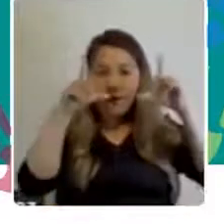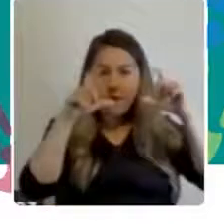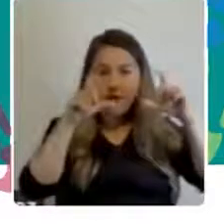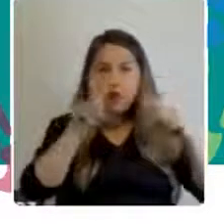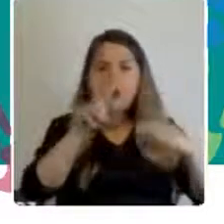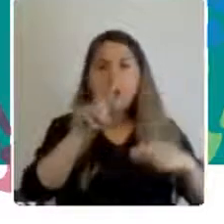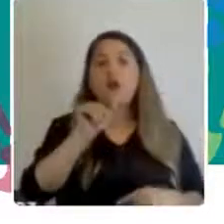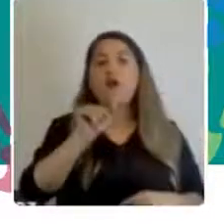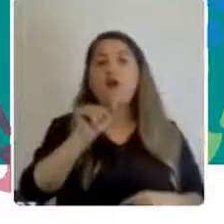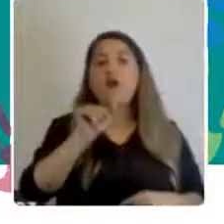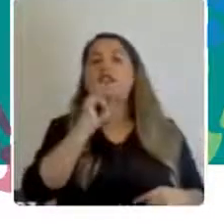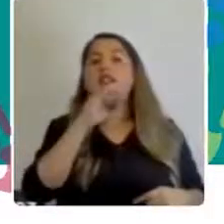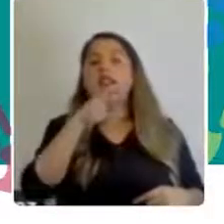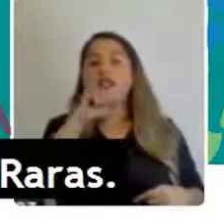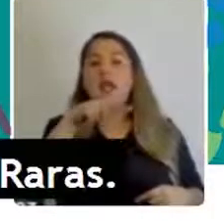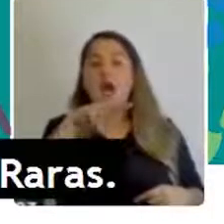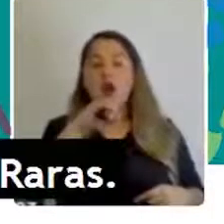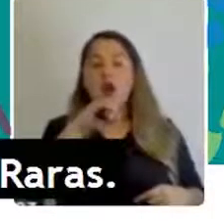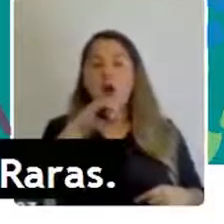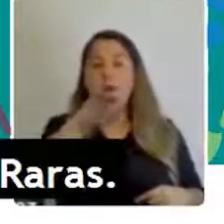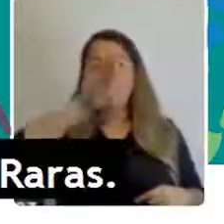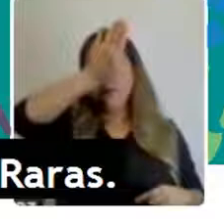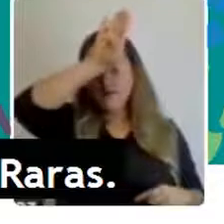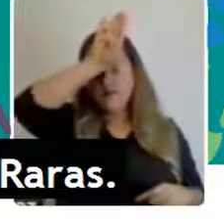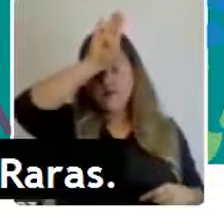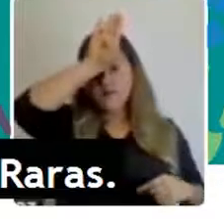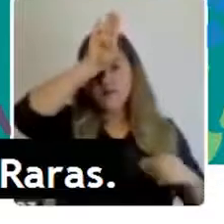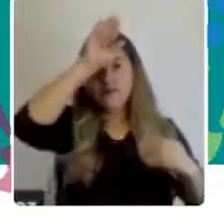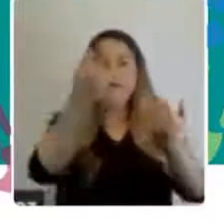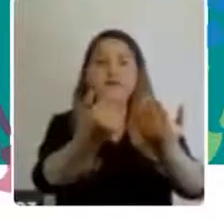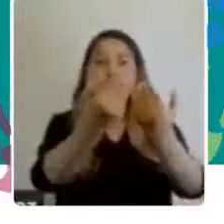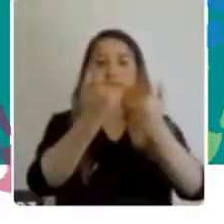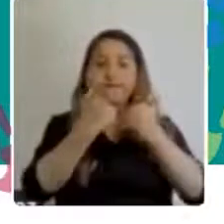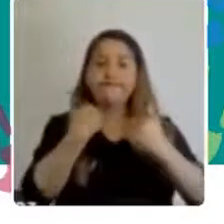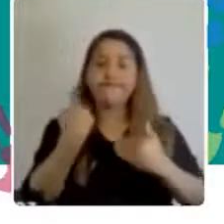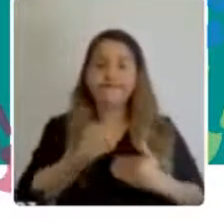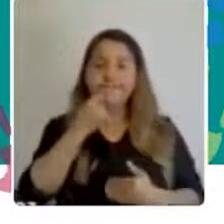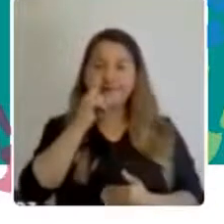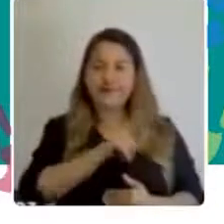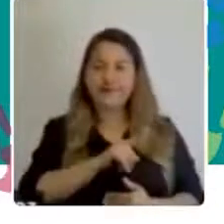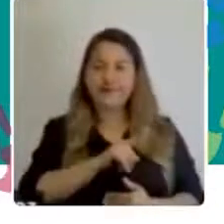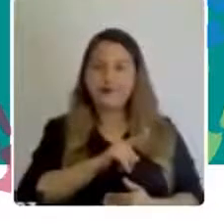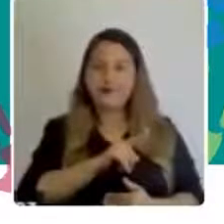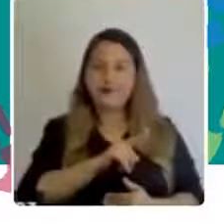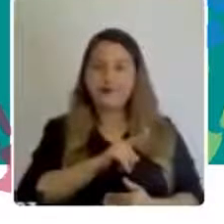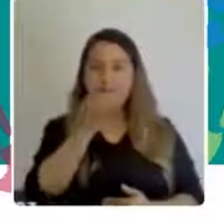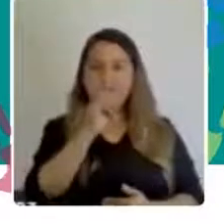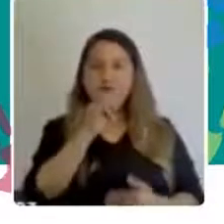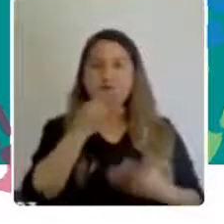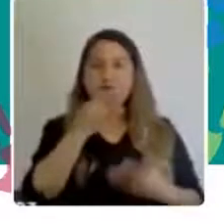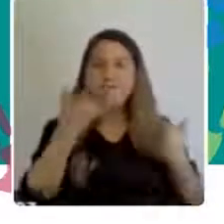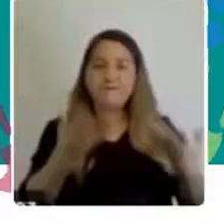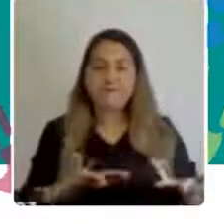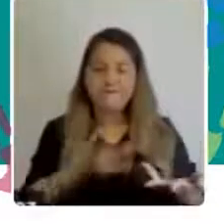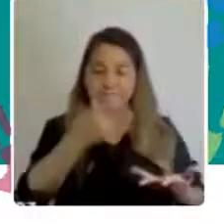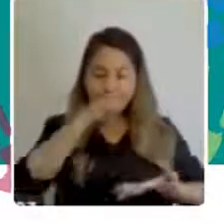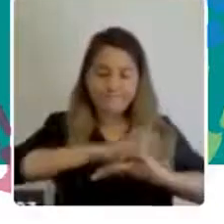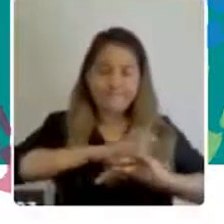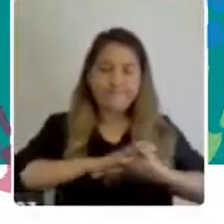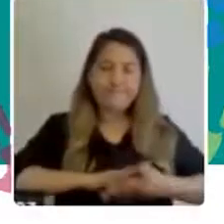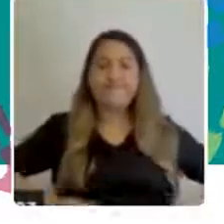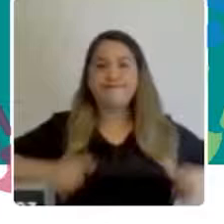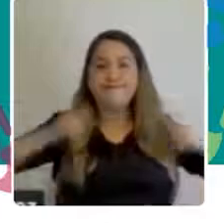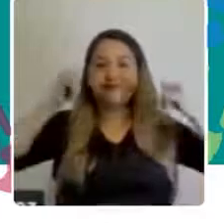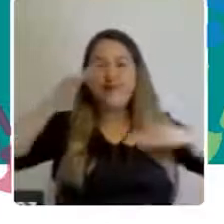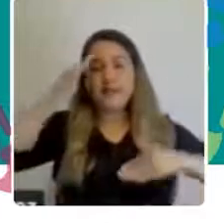of February to celebrate the Rare Disease Day. And I don't have time to go through the projects that